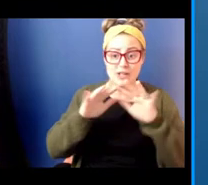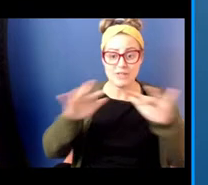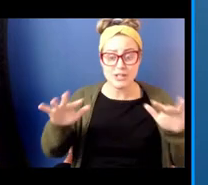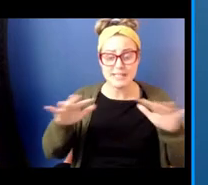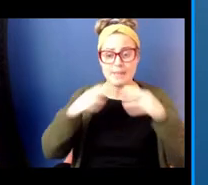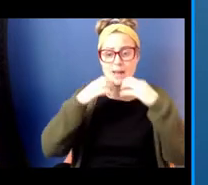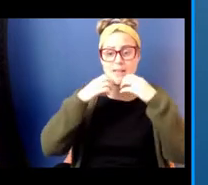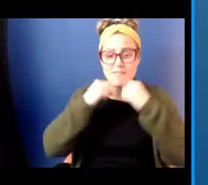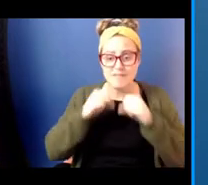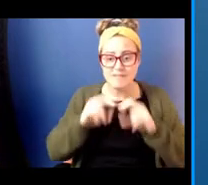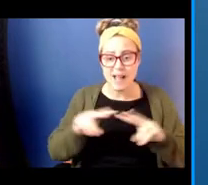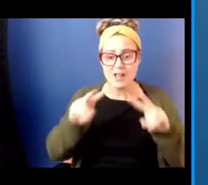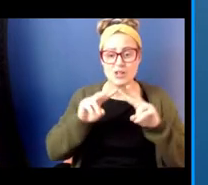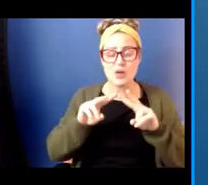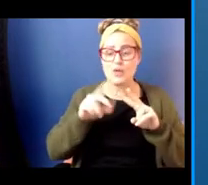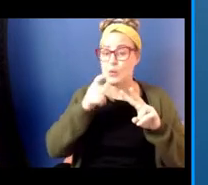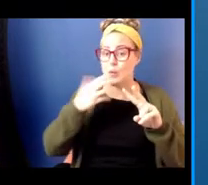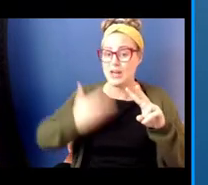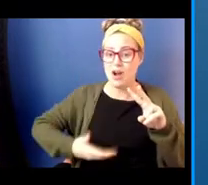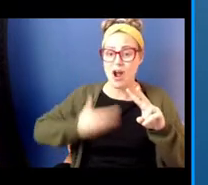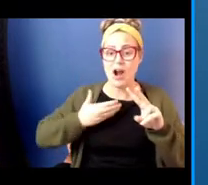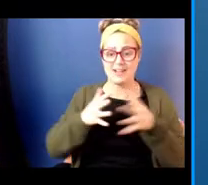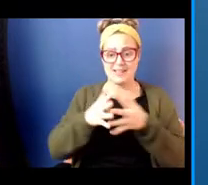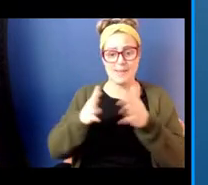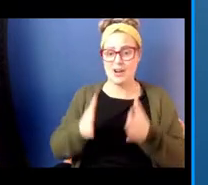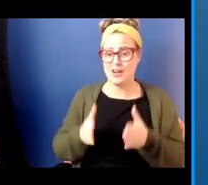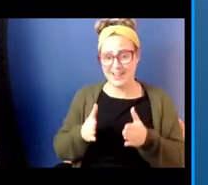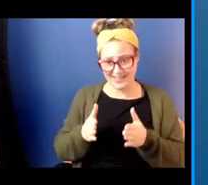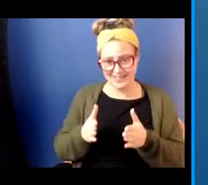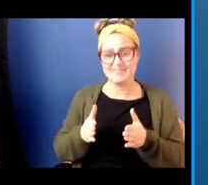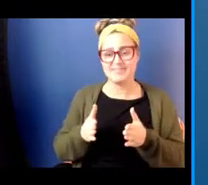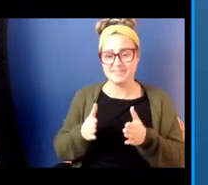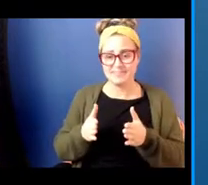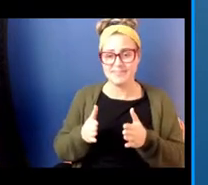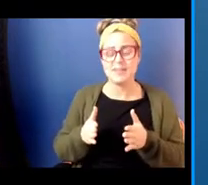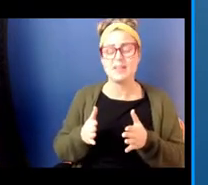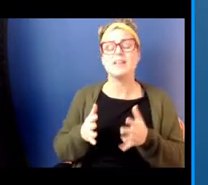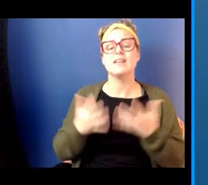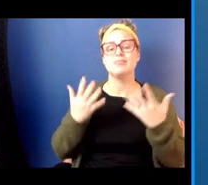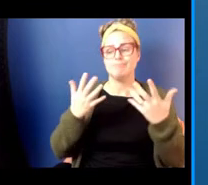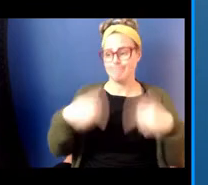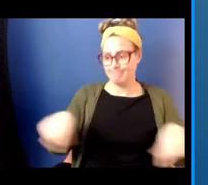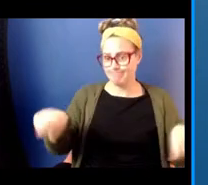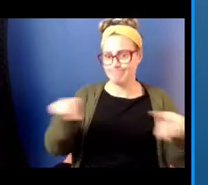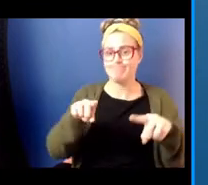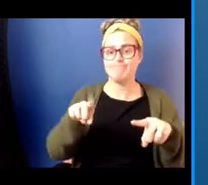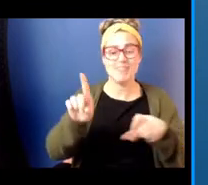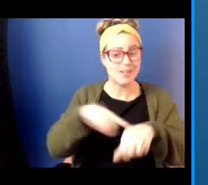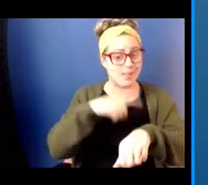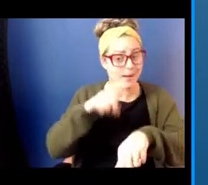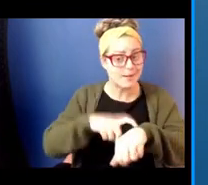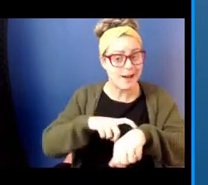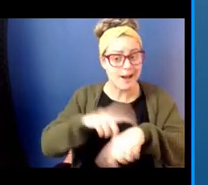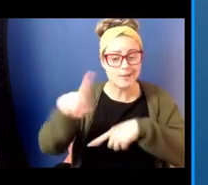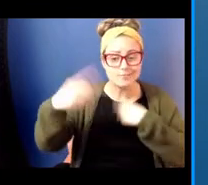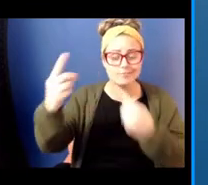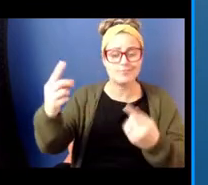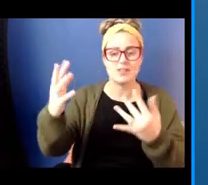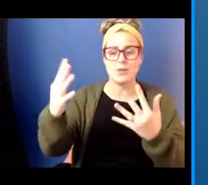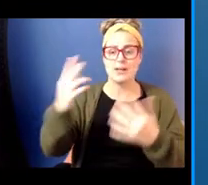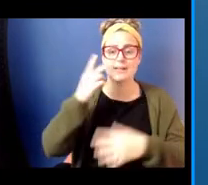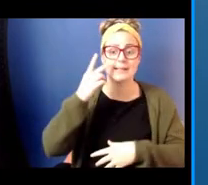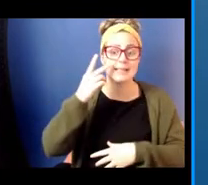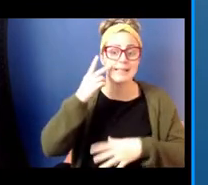as Americans it's been a long time to wait to see a president that can see all of